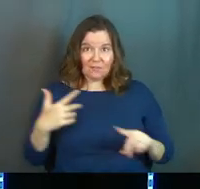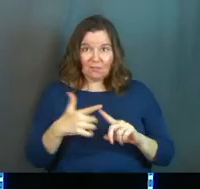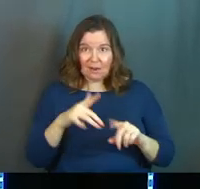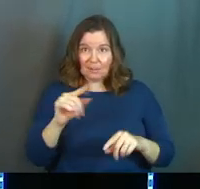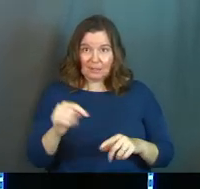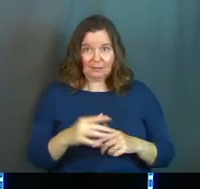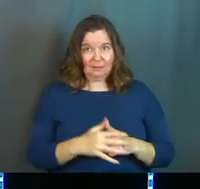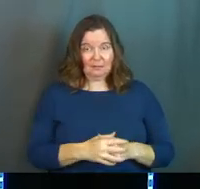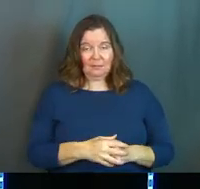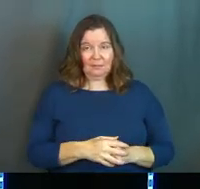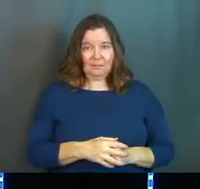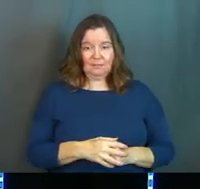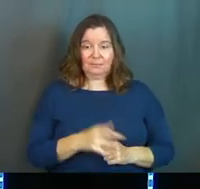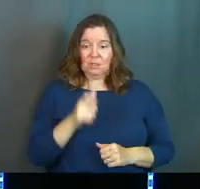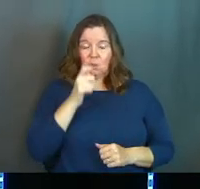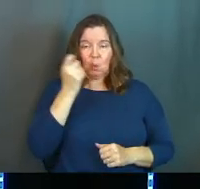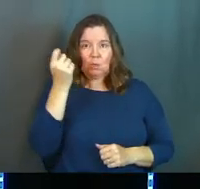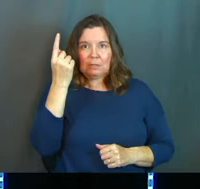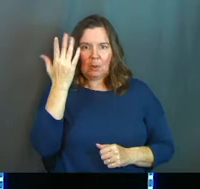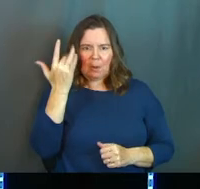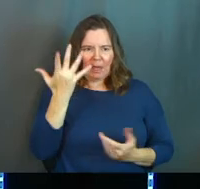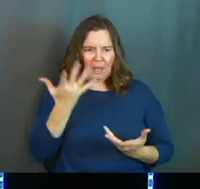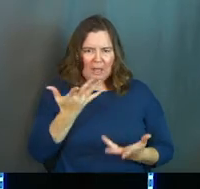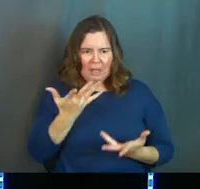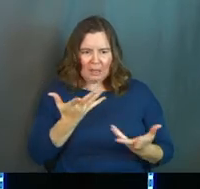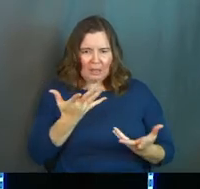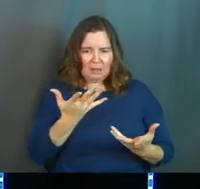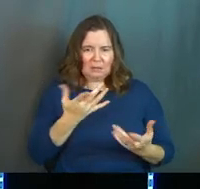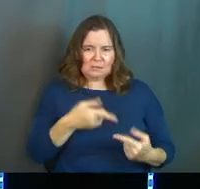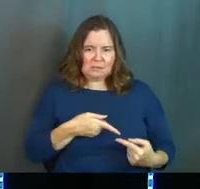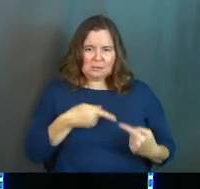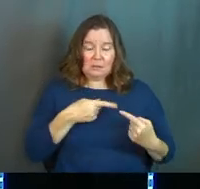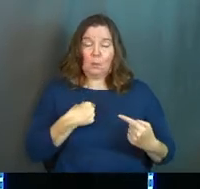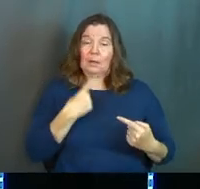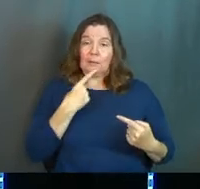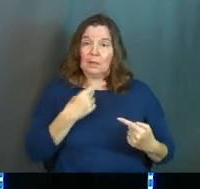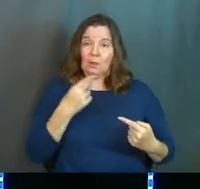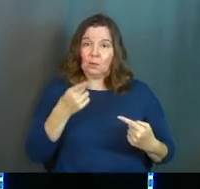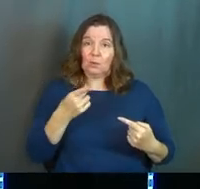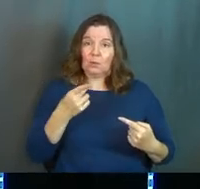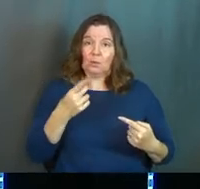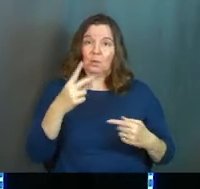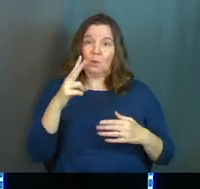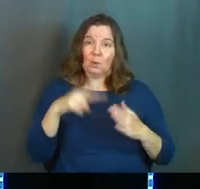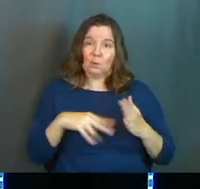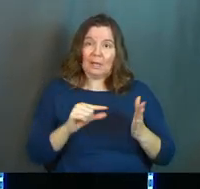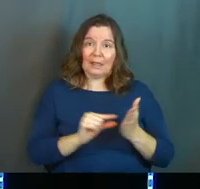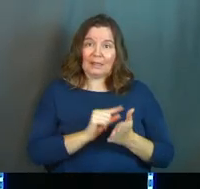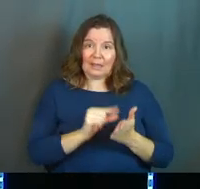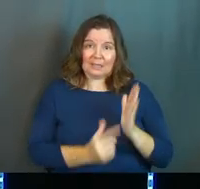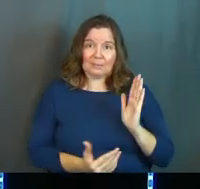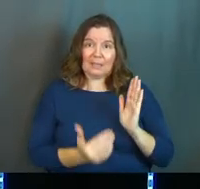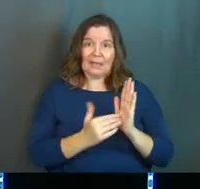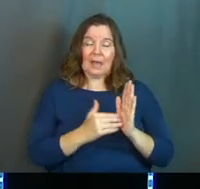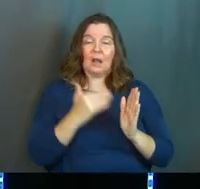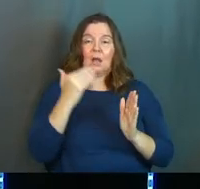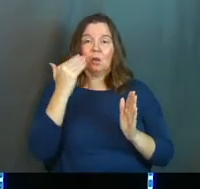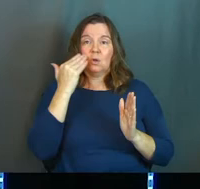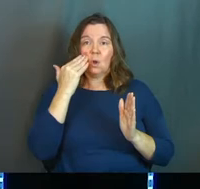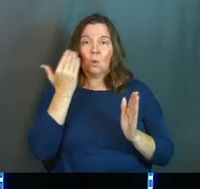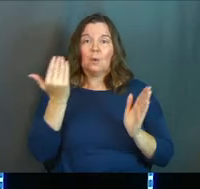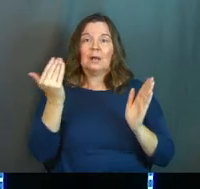of it. And you don't understand why. And what I'm telling you is reread the gospels and